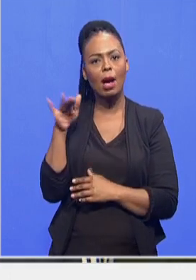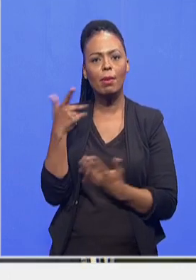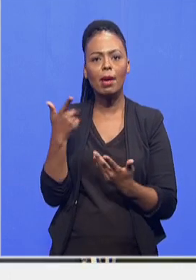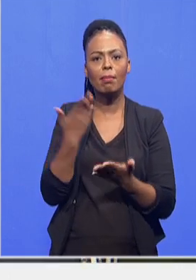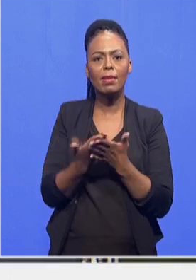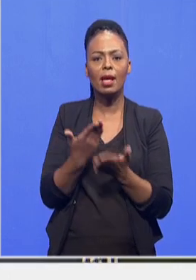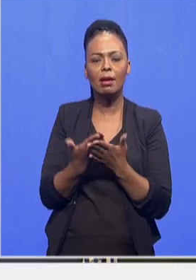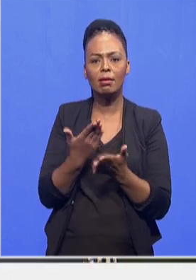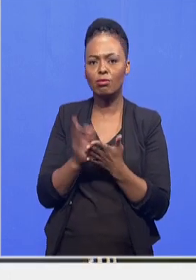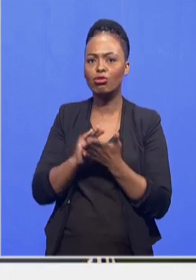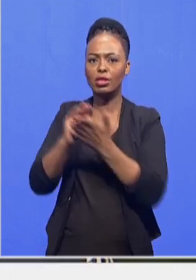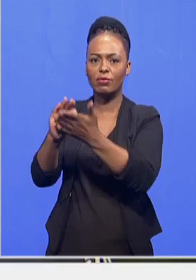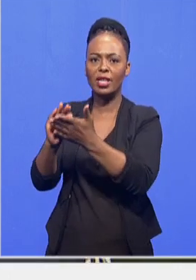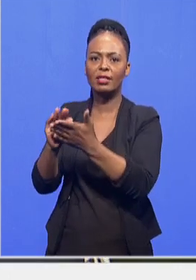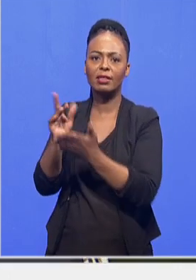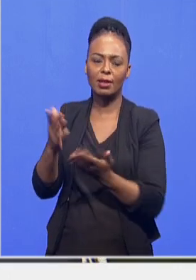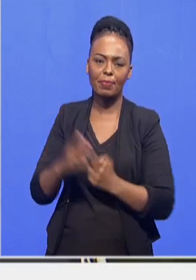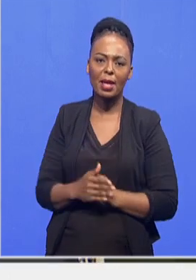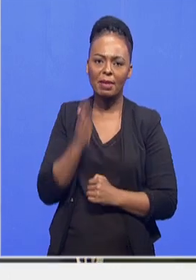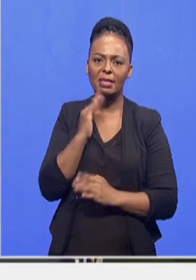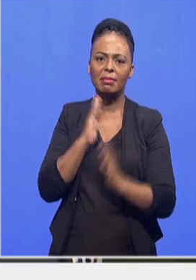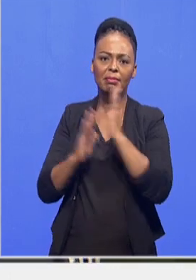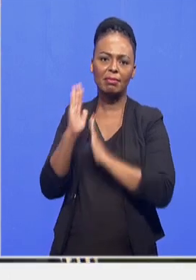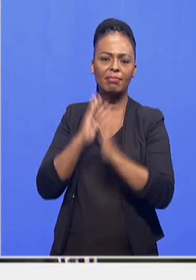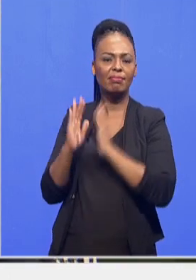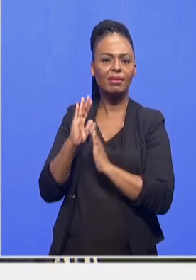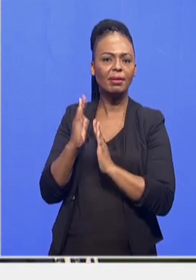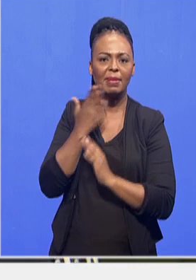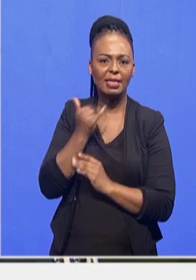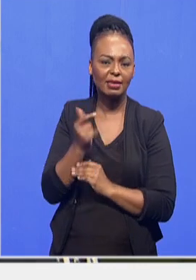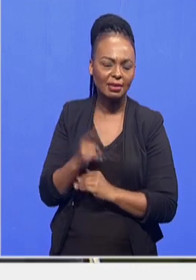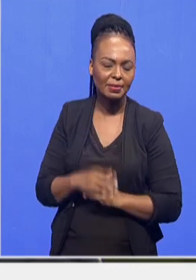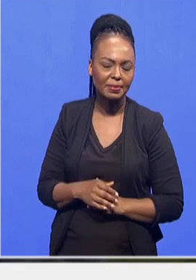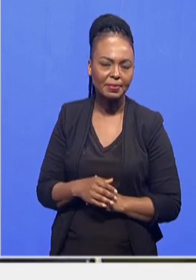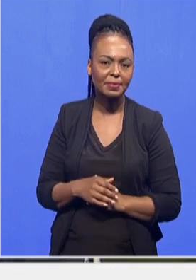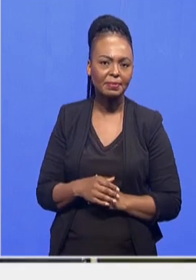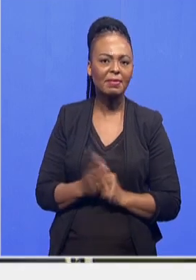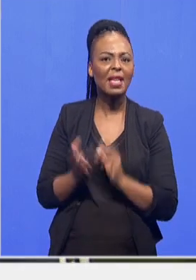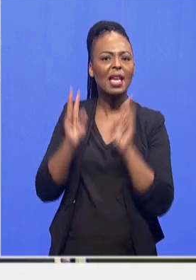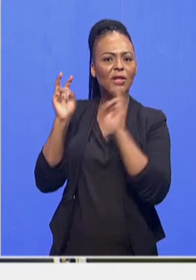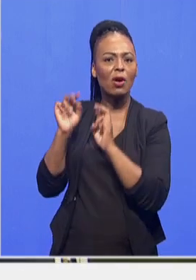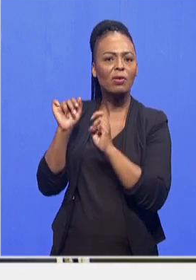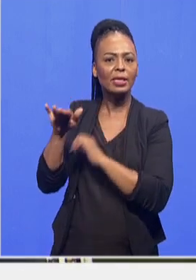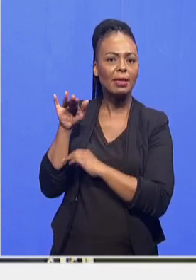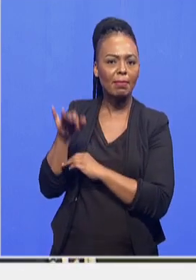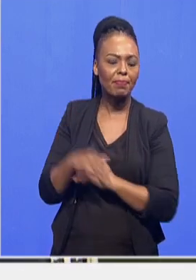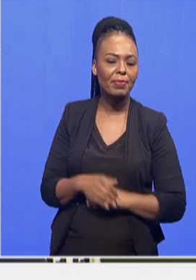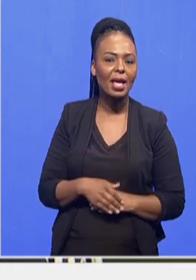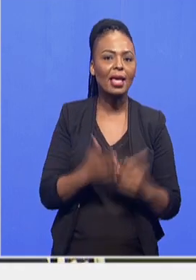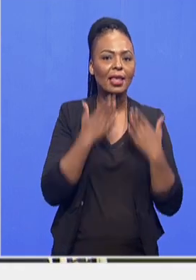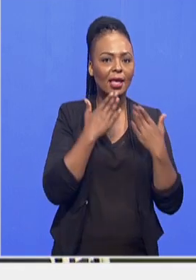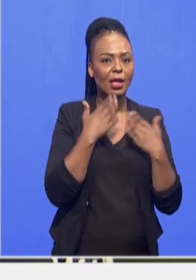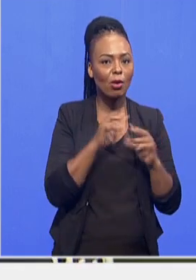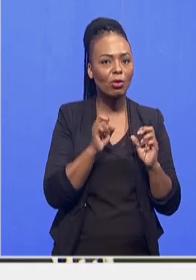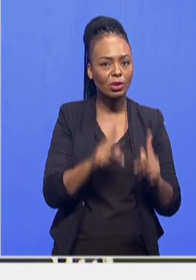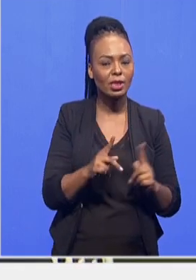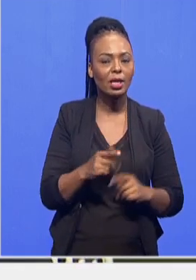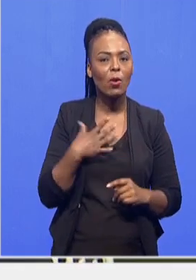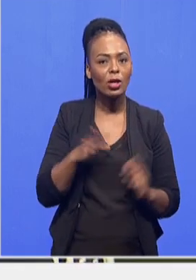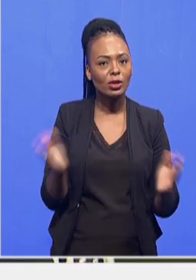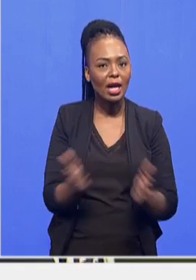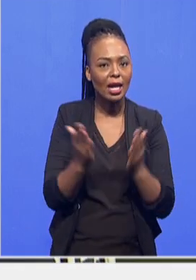Just briefly, just let us in on Zimbabwe. Sell it to us. Thank you very much for the opportunity. I just want to encourage our